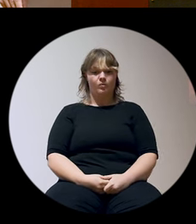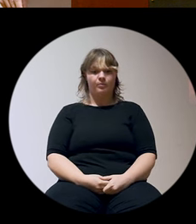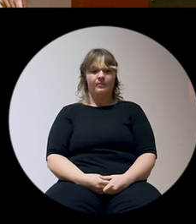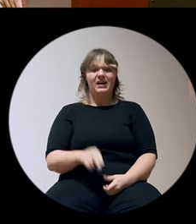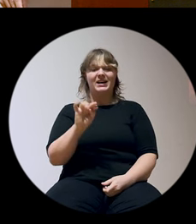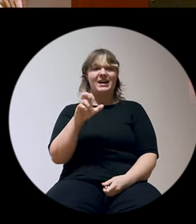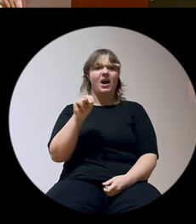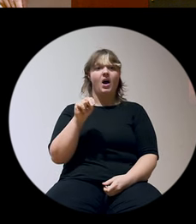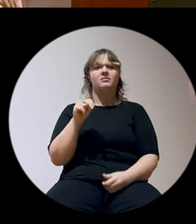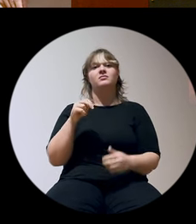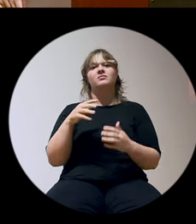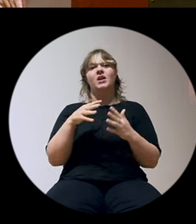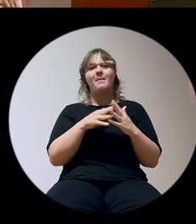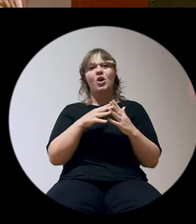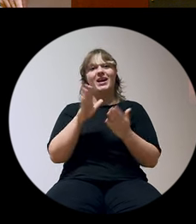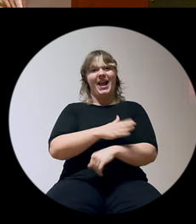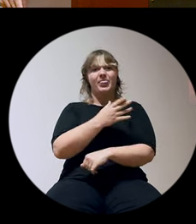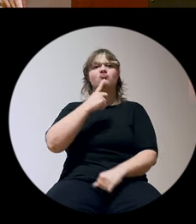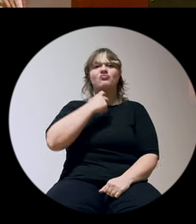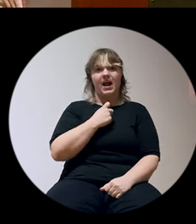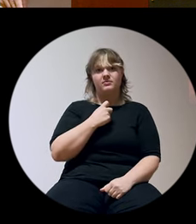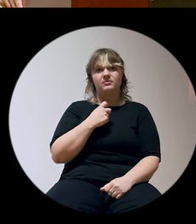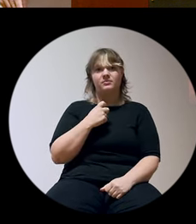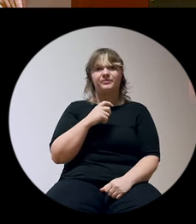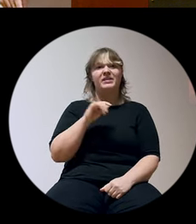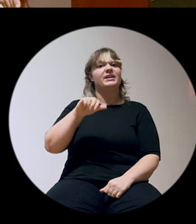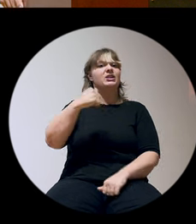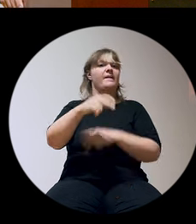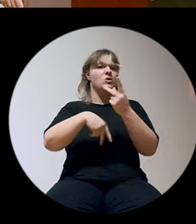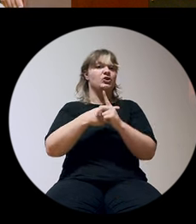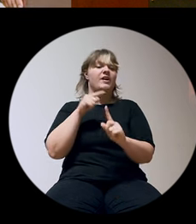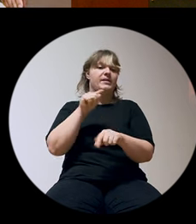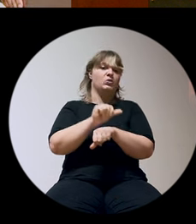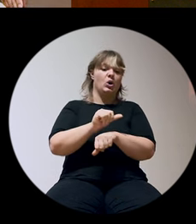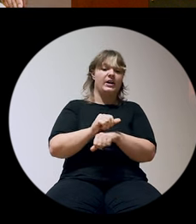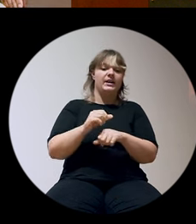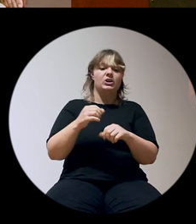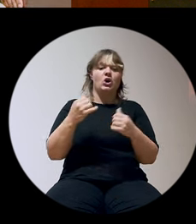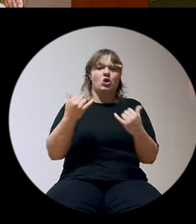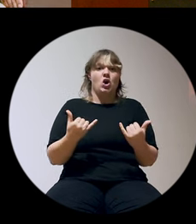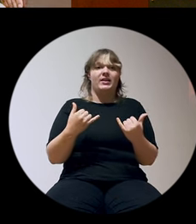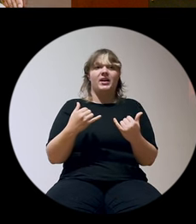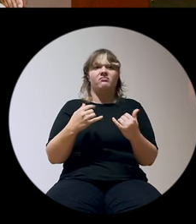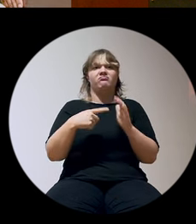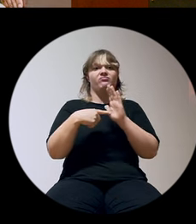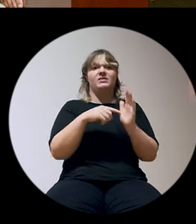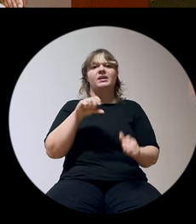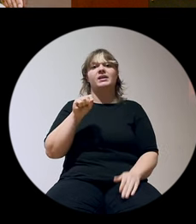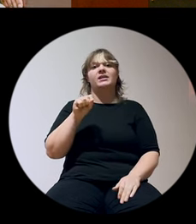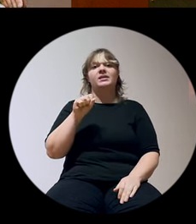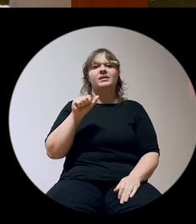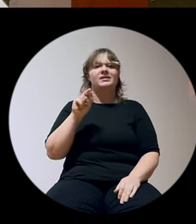Neon American Anthem Red is another version of this work that's currently on exhibit in Santa Fe, Site Santa